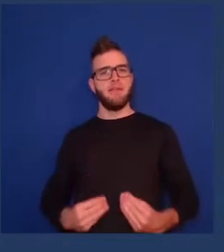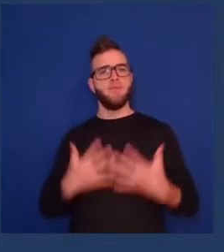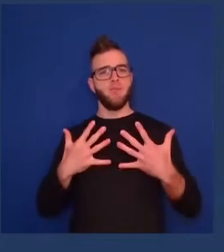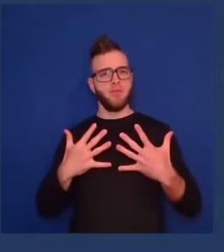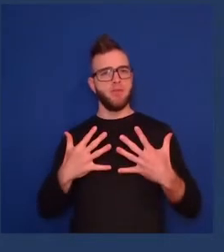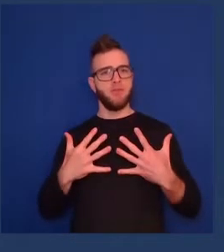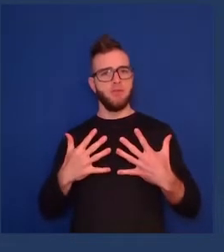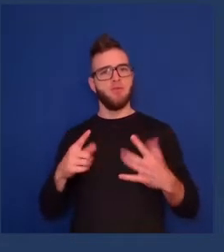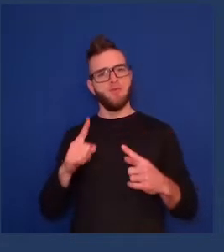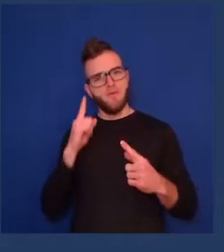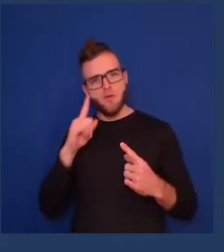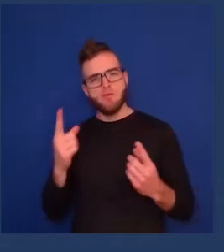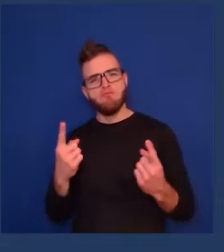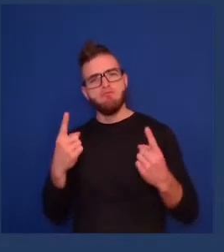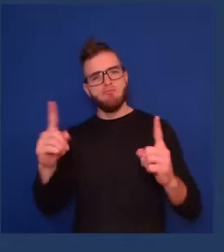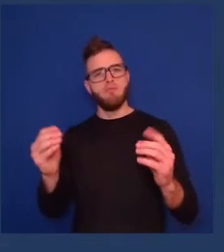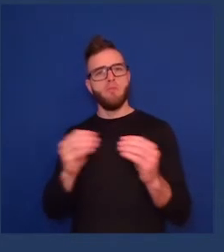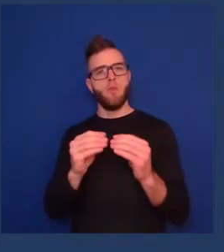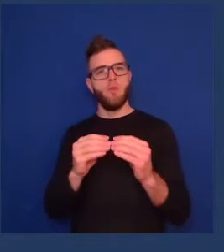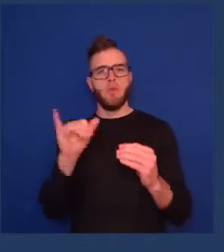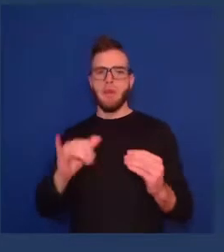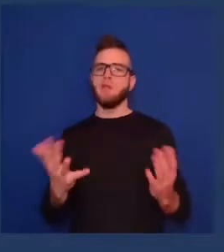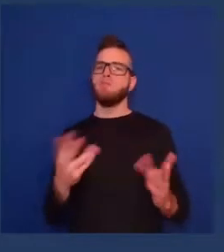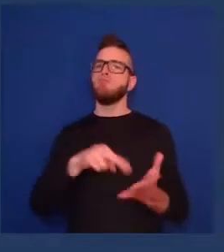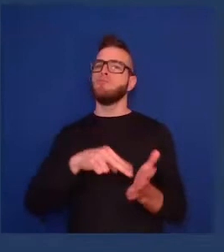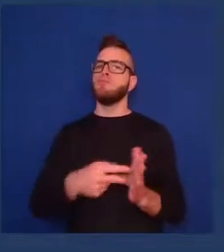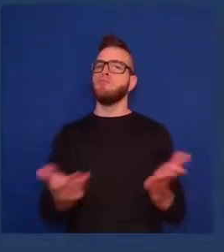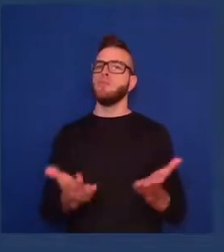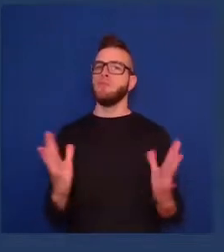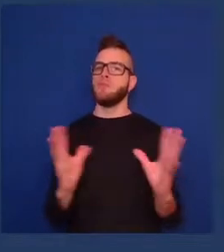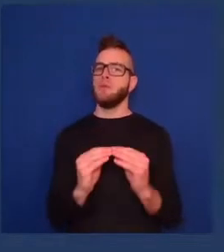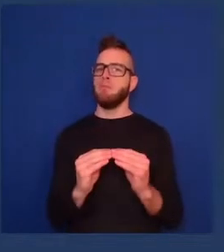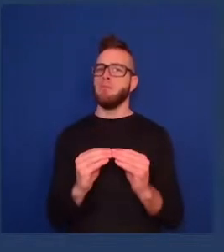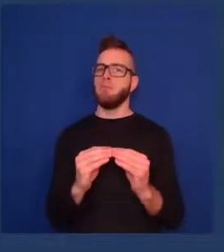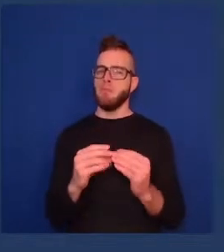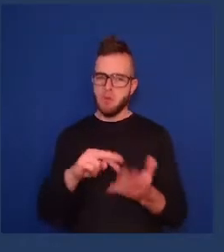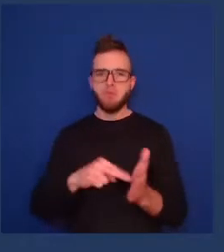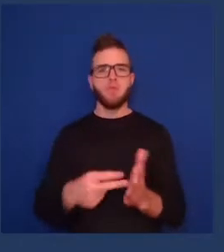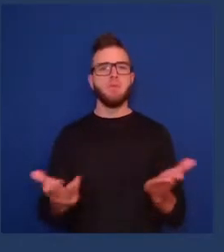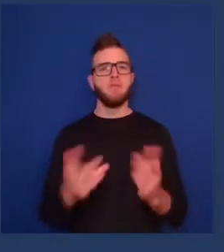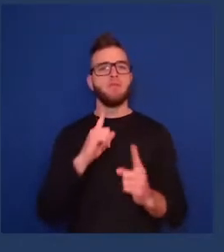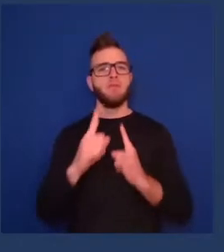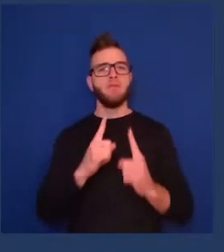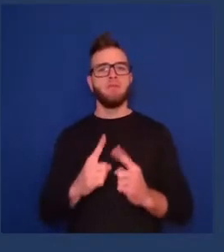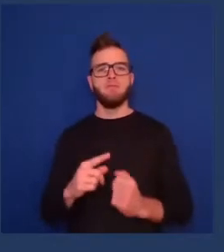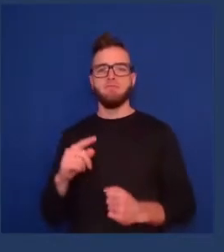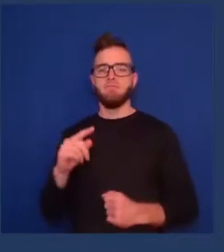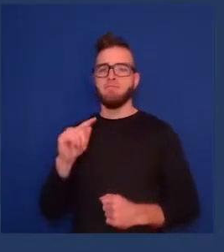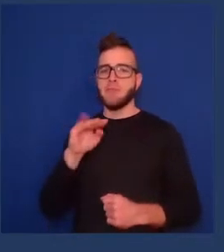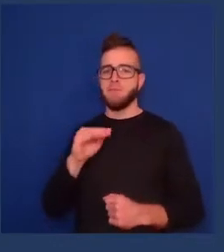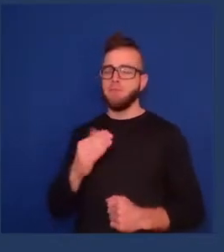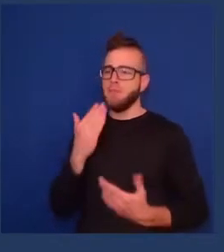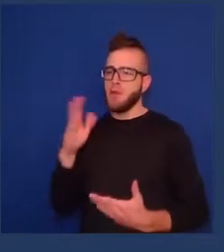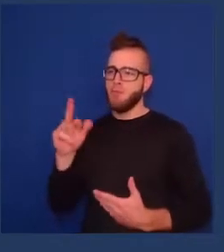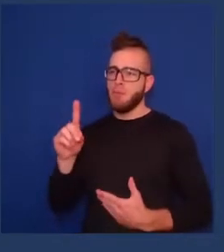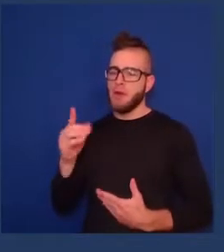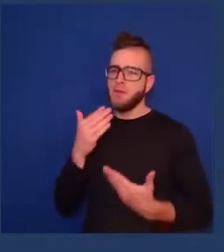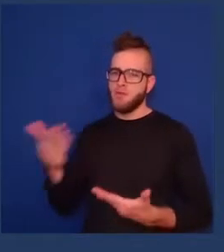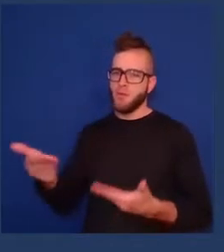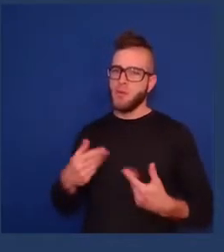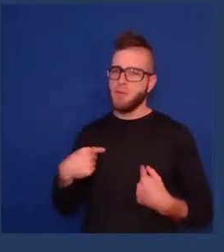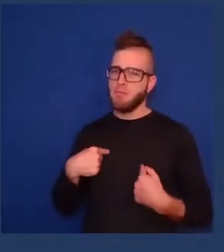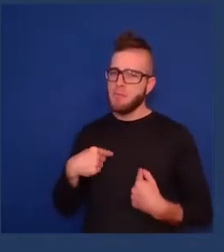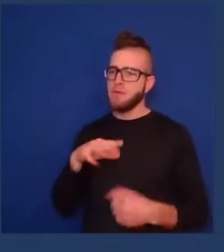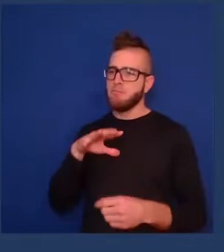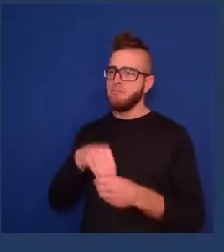this conversation are all about. Thank you, Brad. And thank you for welcoming me and for the contribution, both of the company as well as so many of your